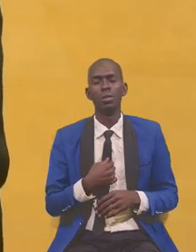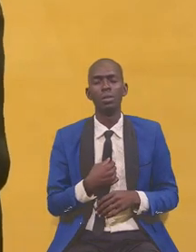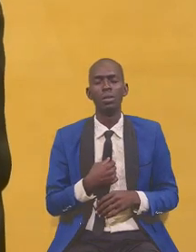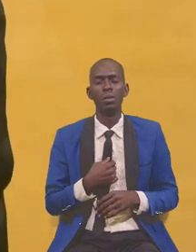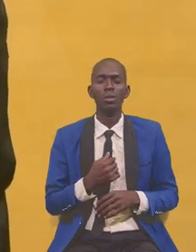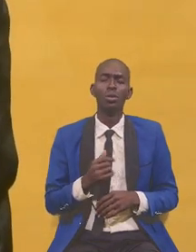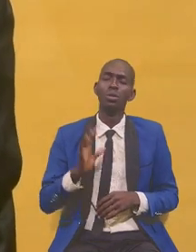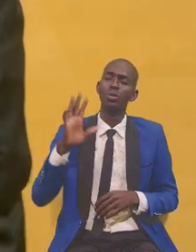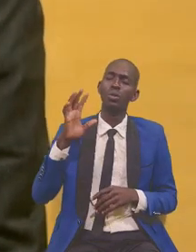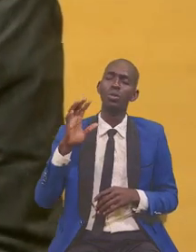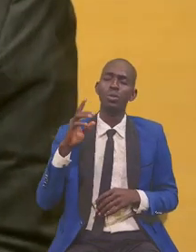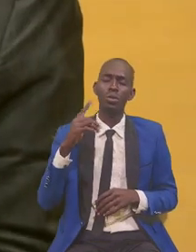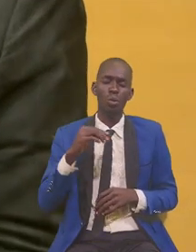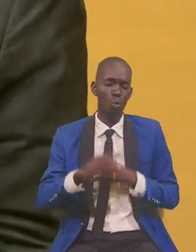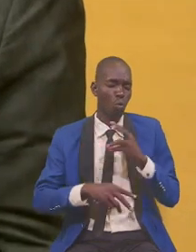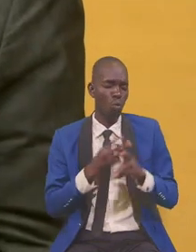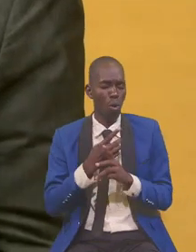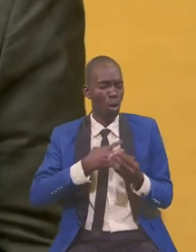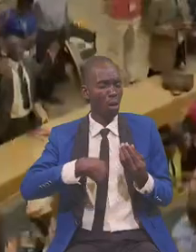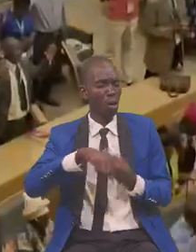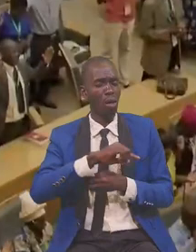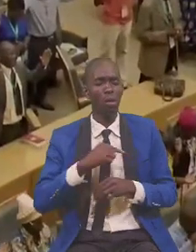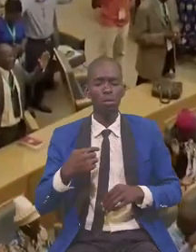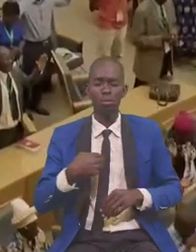world around you will see it.